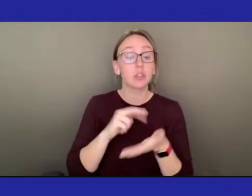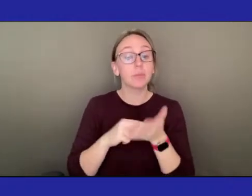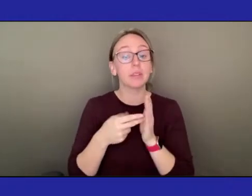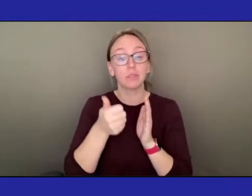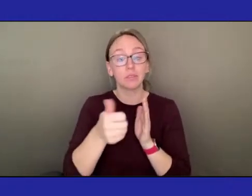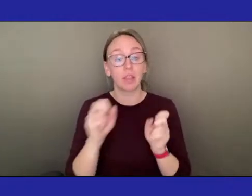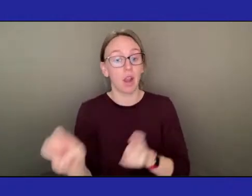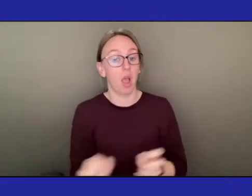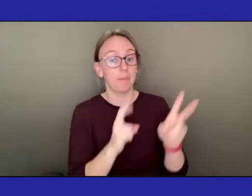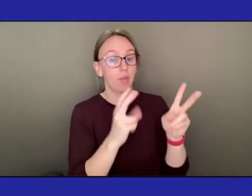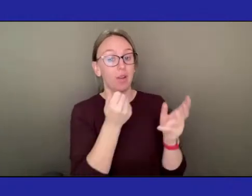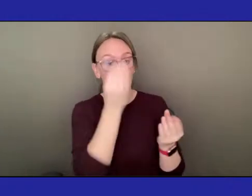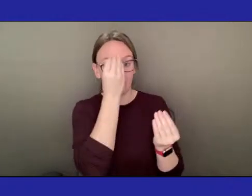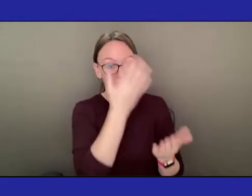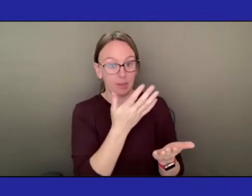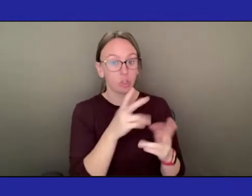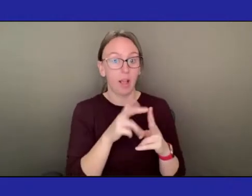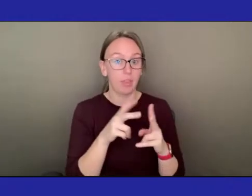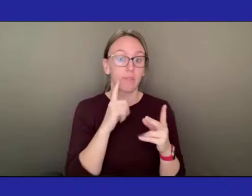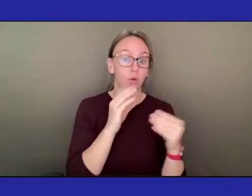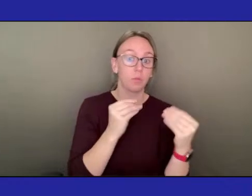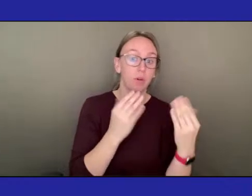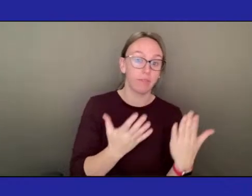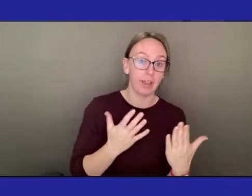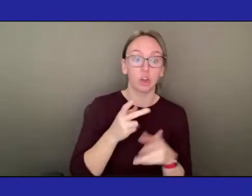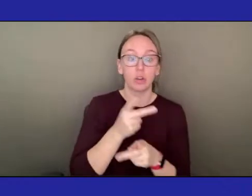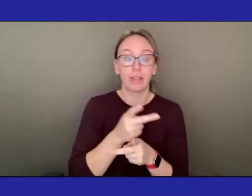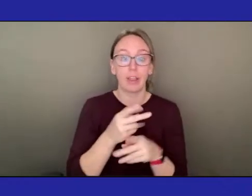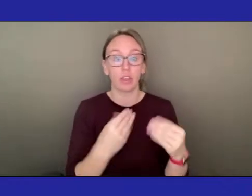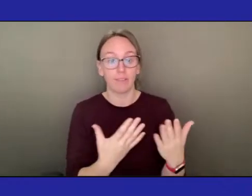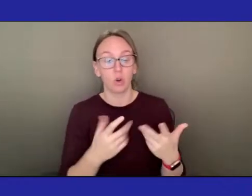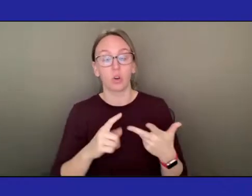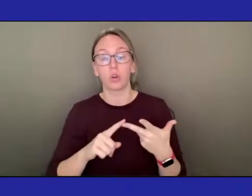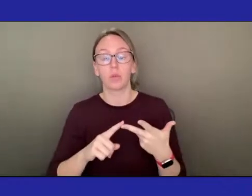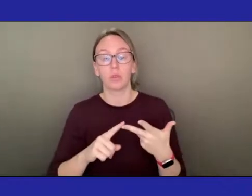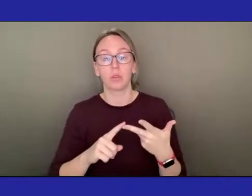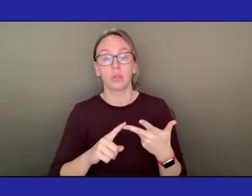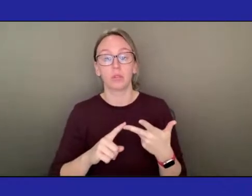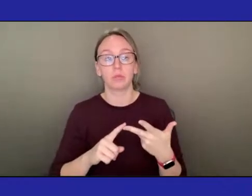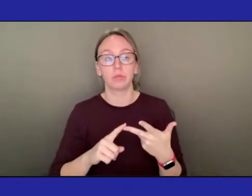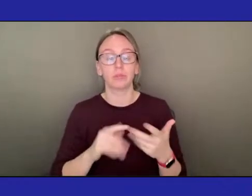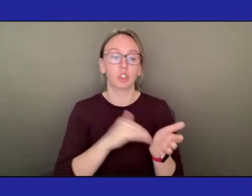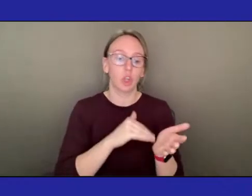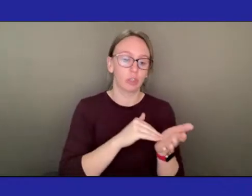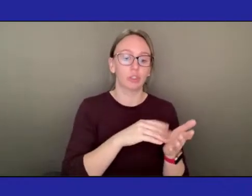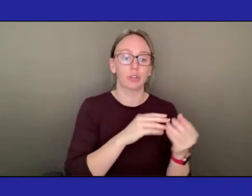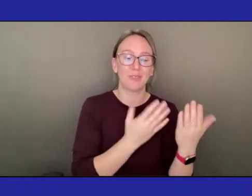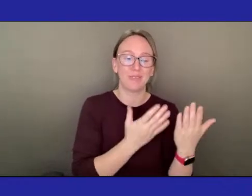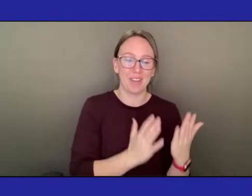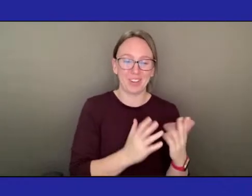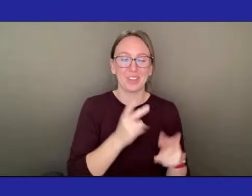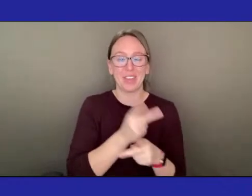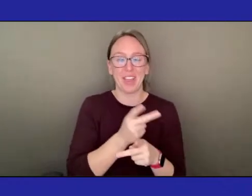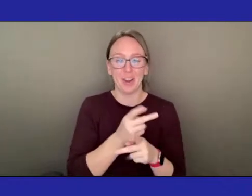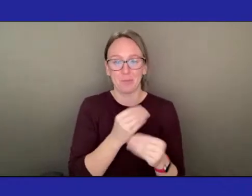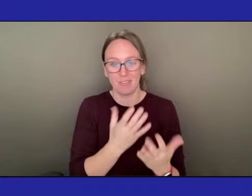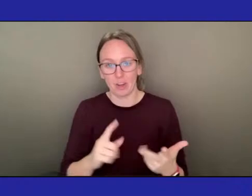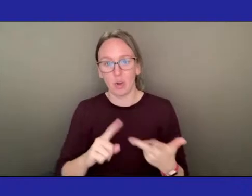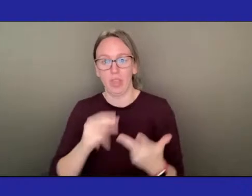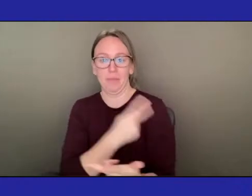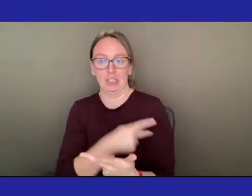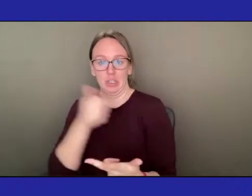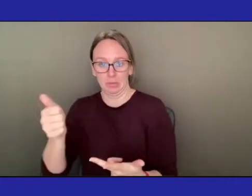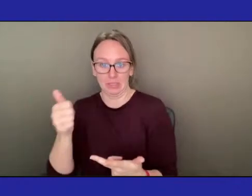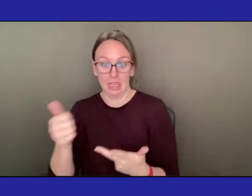either from the provider or from the caregiver or the patient themselves. And EliQ essentially interacts with the patient throughout the day, make